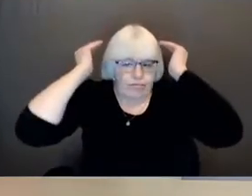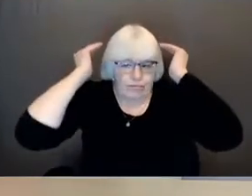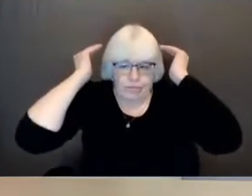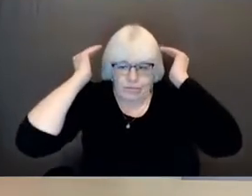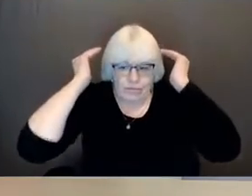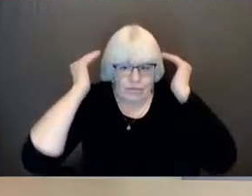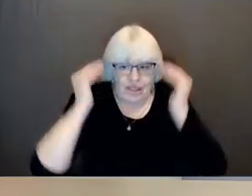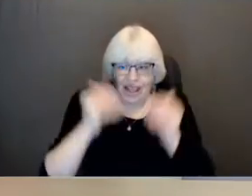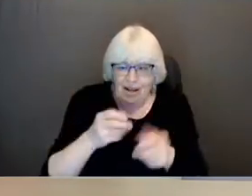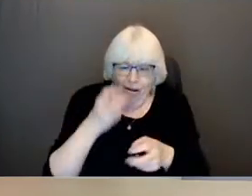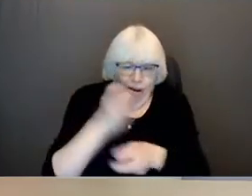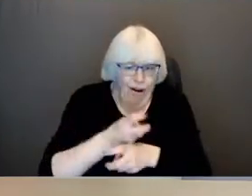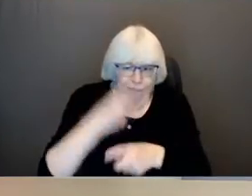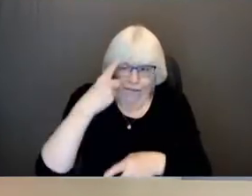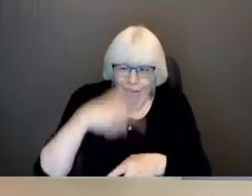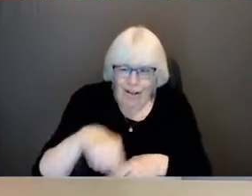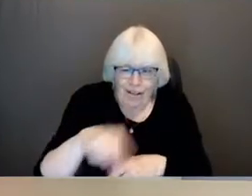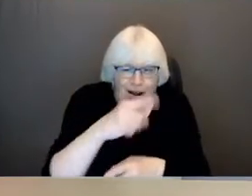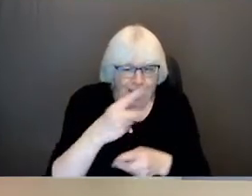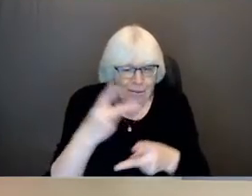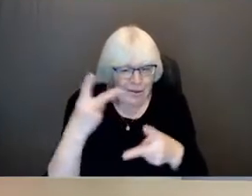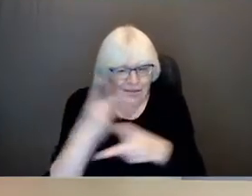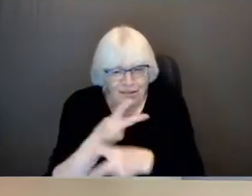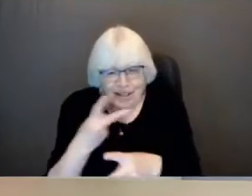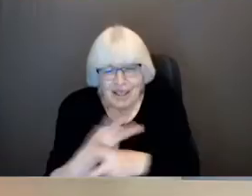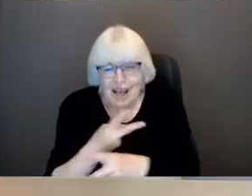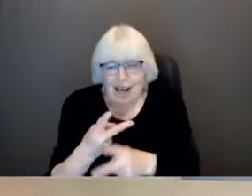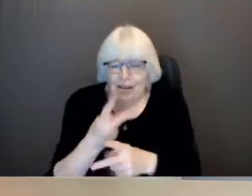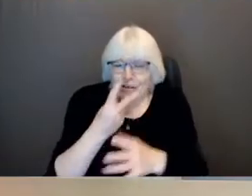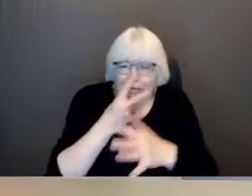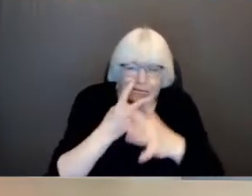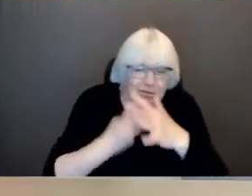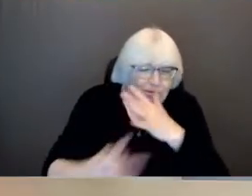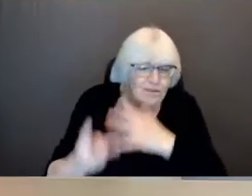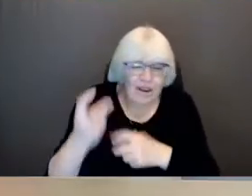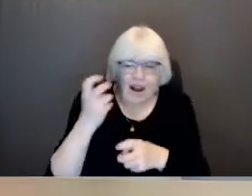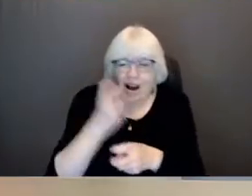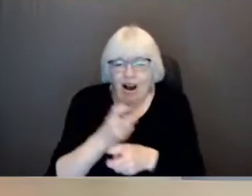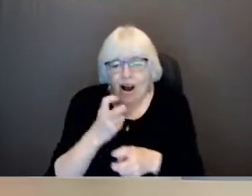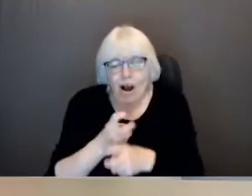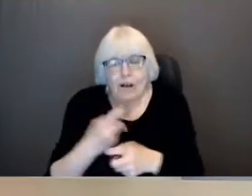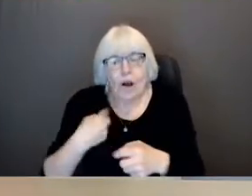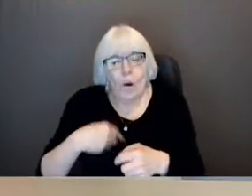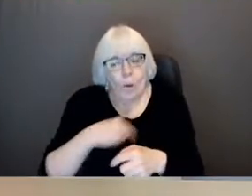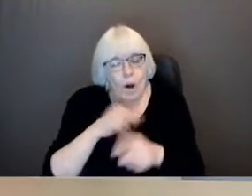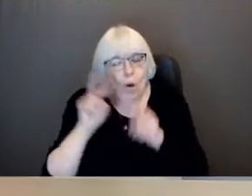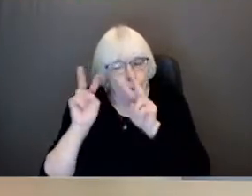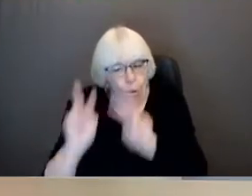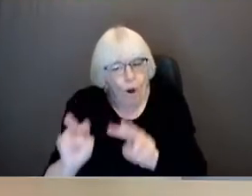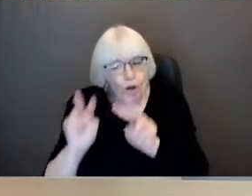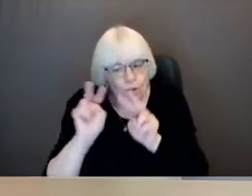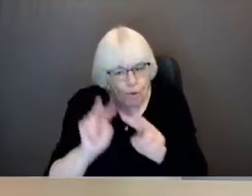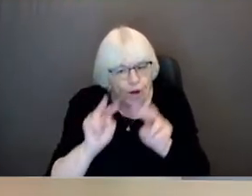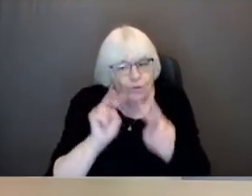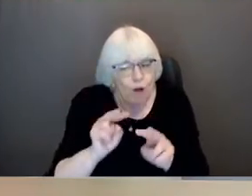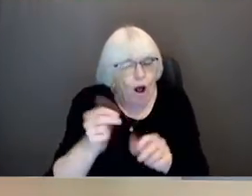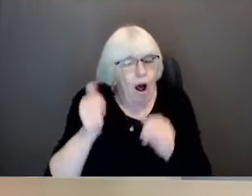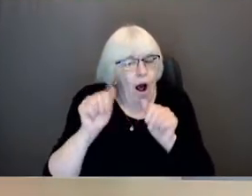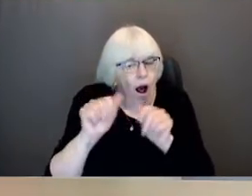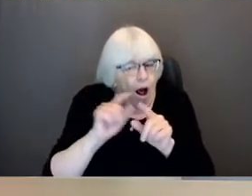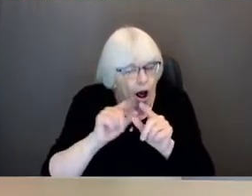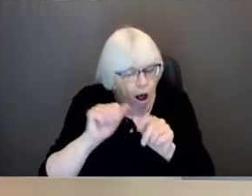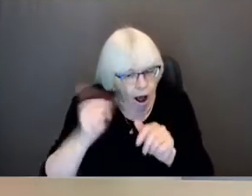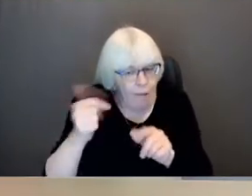able to look a little bit at what's happening in other places. But and we've said right along, if we can do